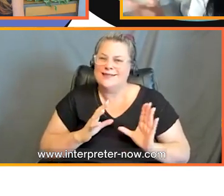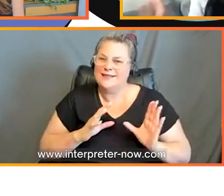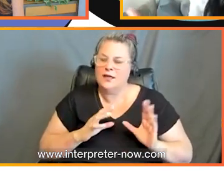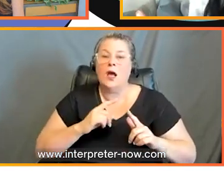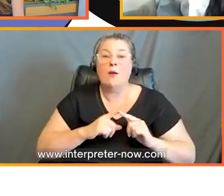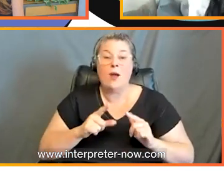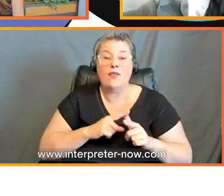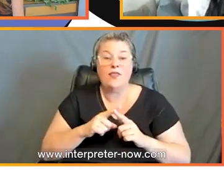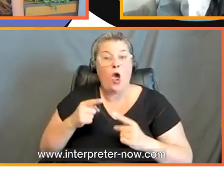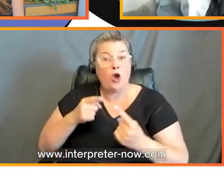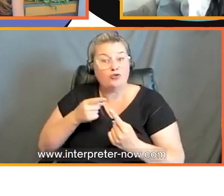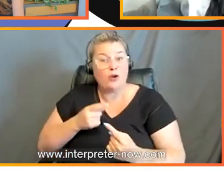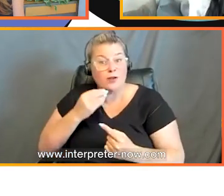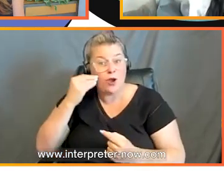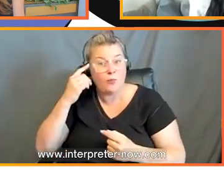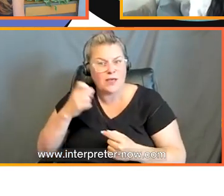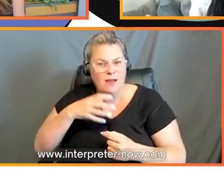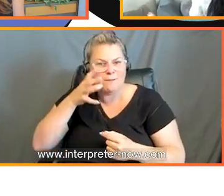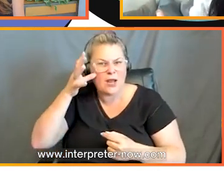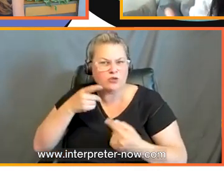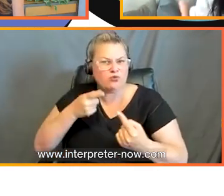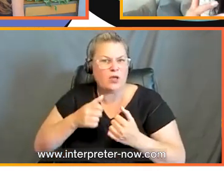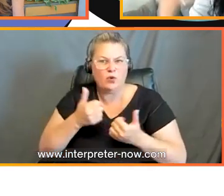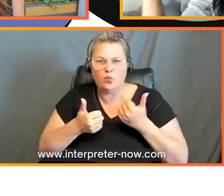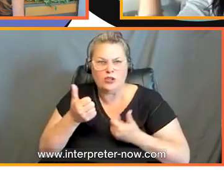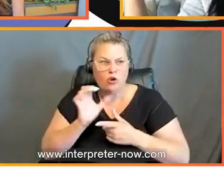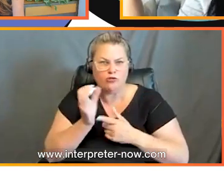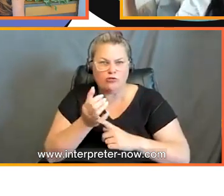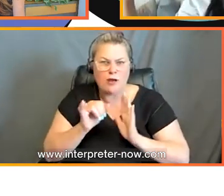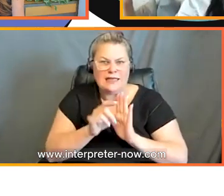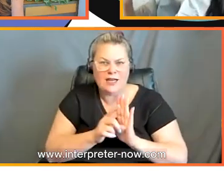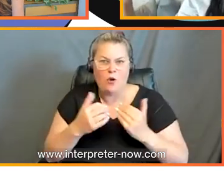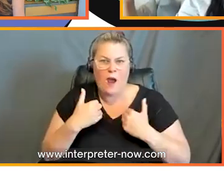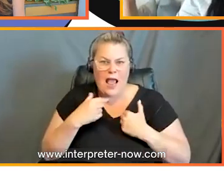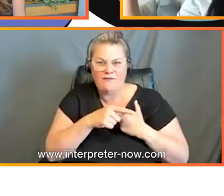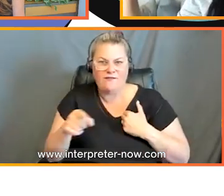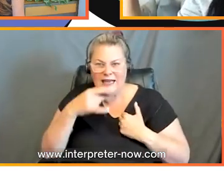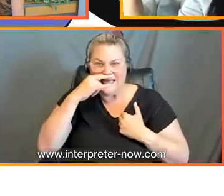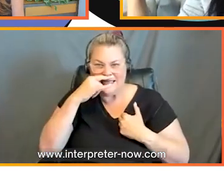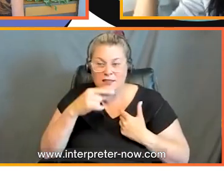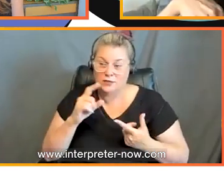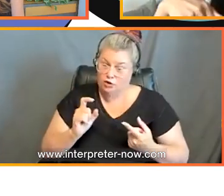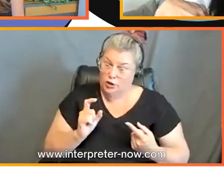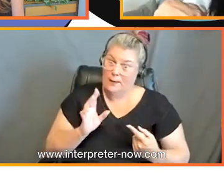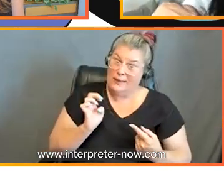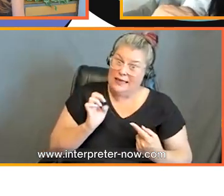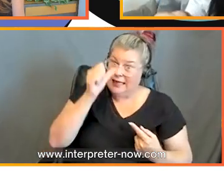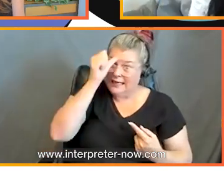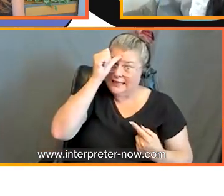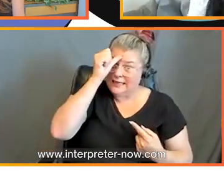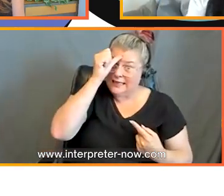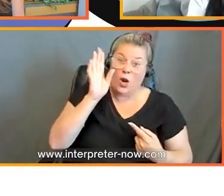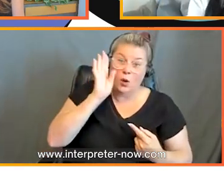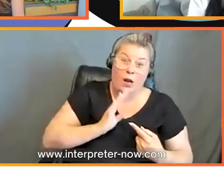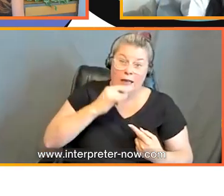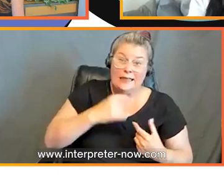what cultural identity should they have us become? Like, should we be Indian brown kids living in white Canadiana, or